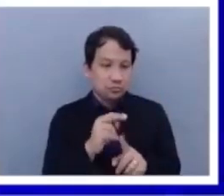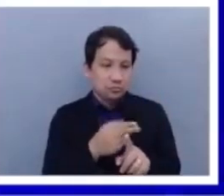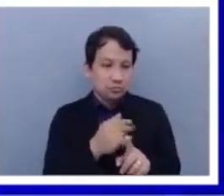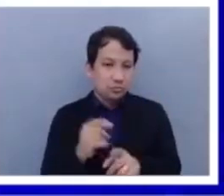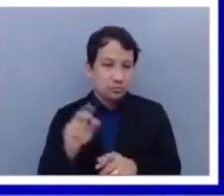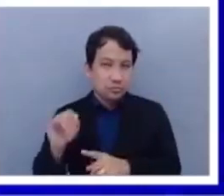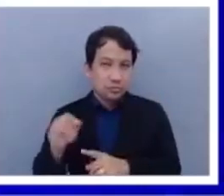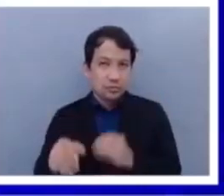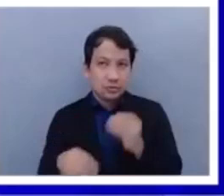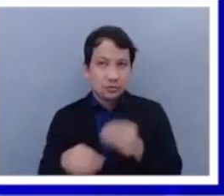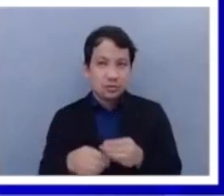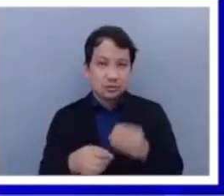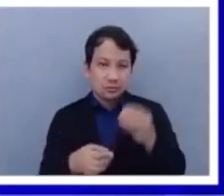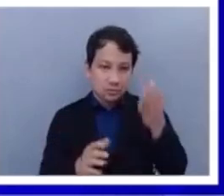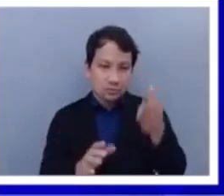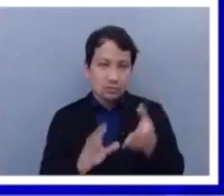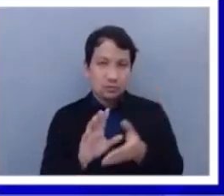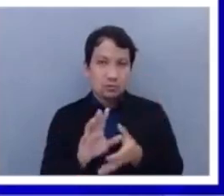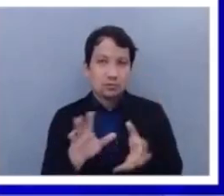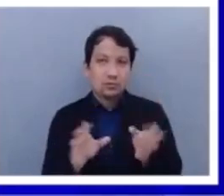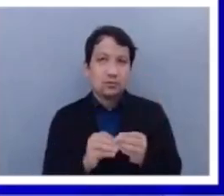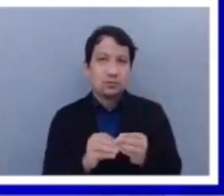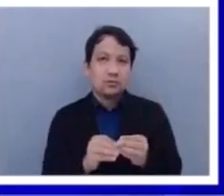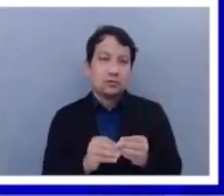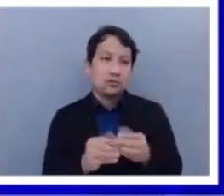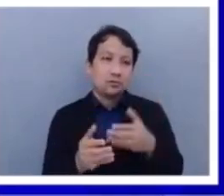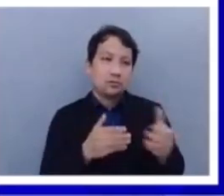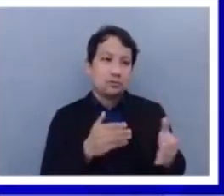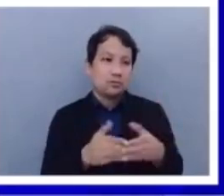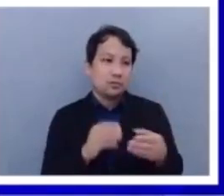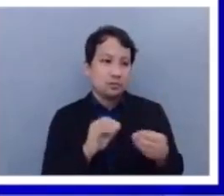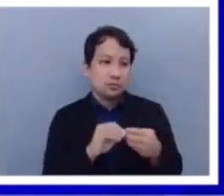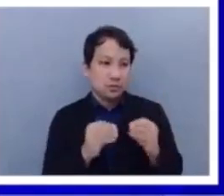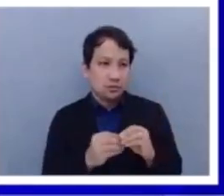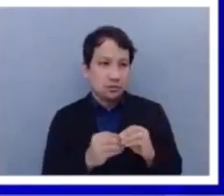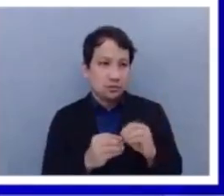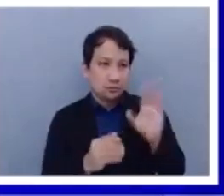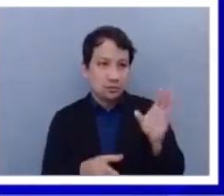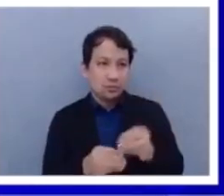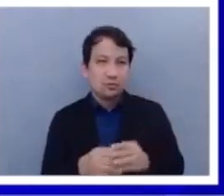test it whether that is significant. But those are the numbers as mentioned.